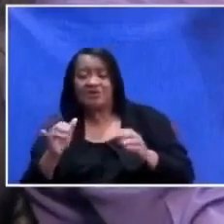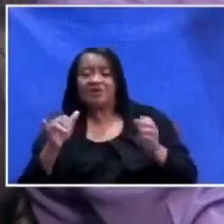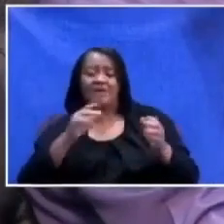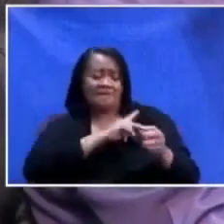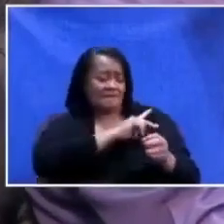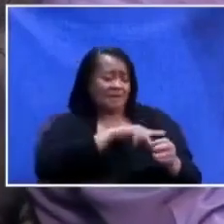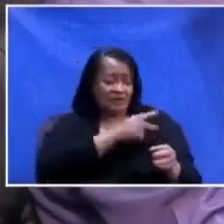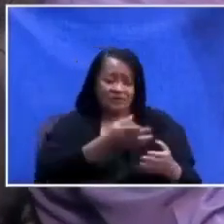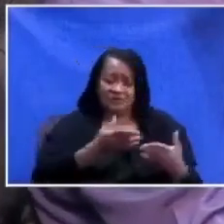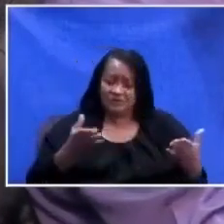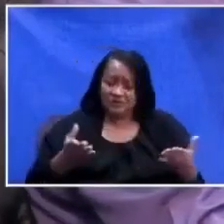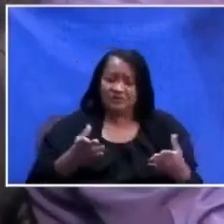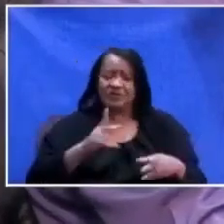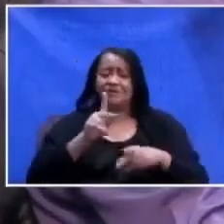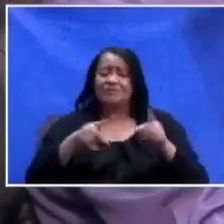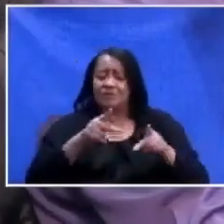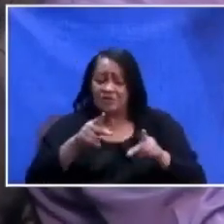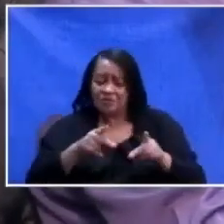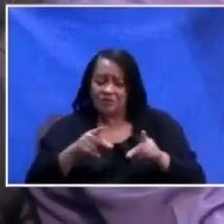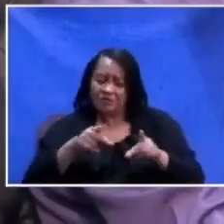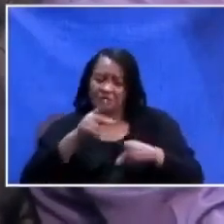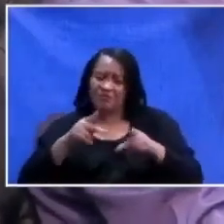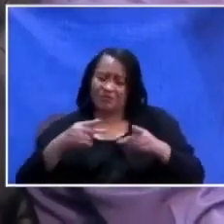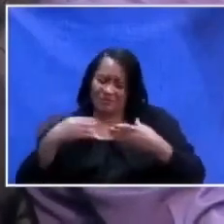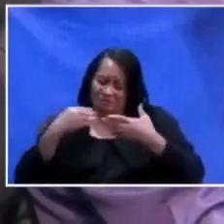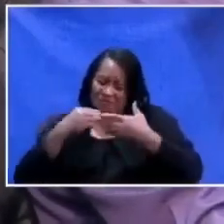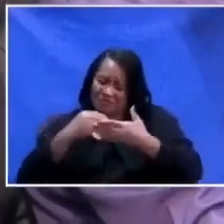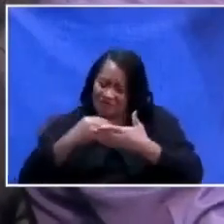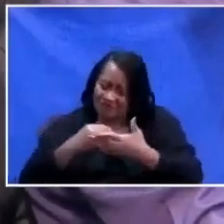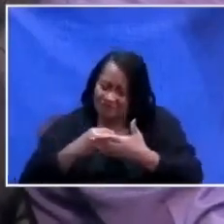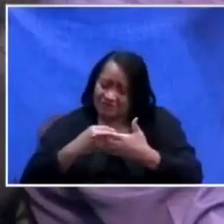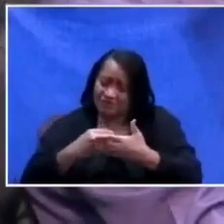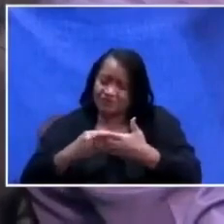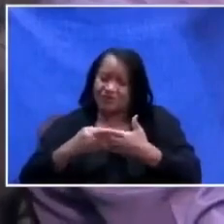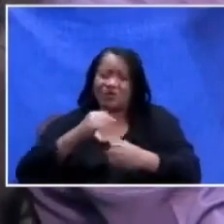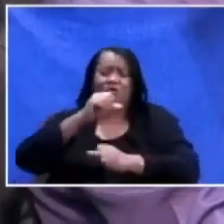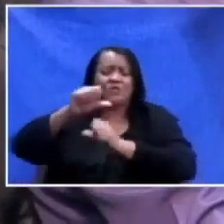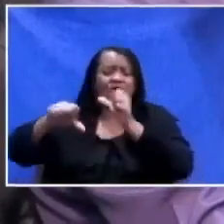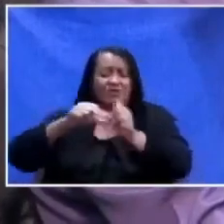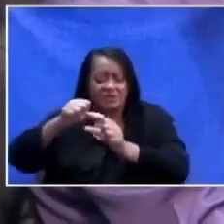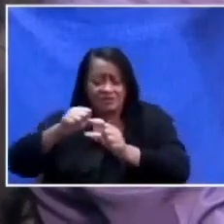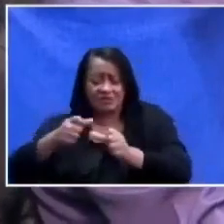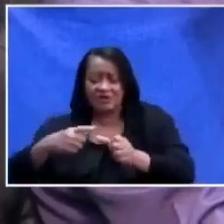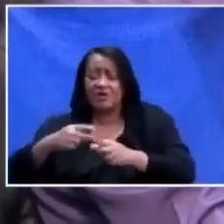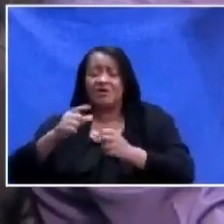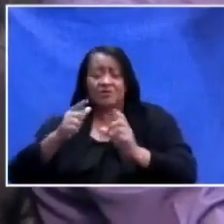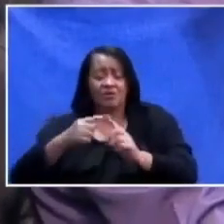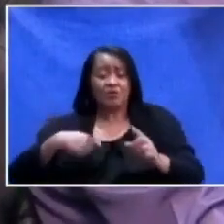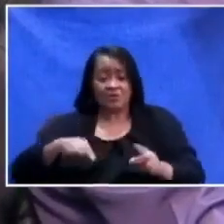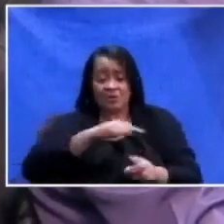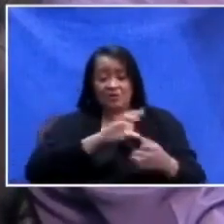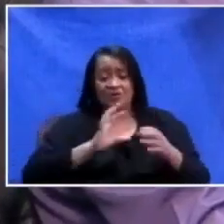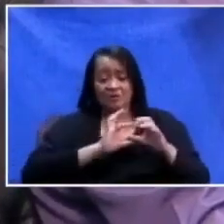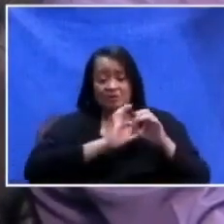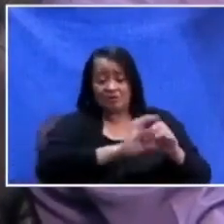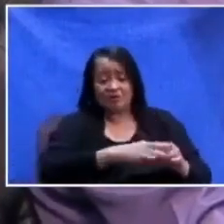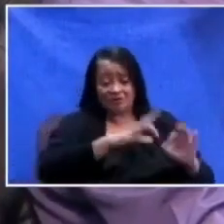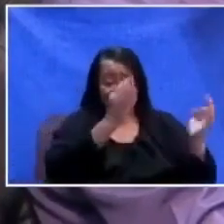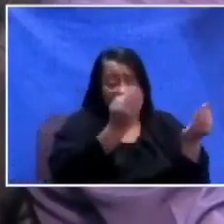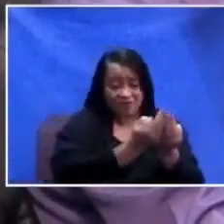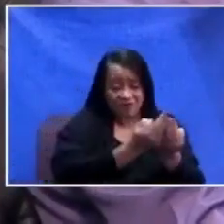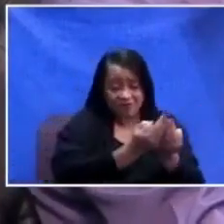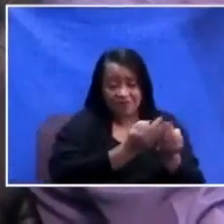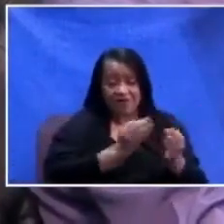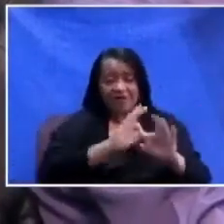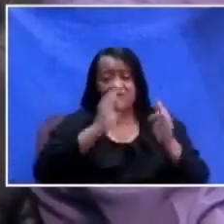we became close to and became part of our family, and we became part of their family. So it's just